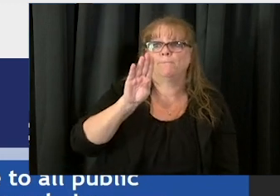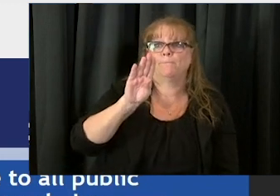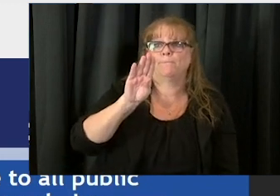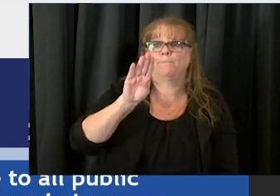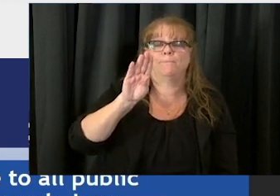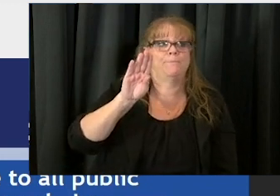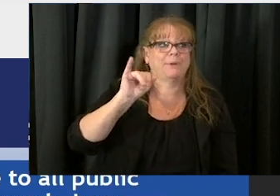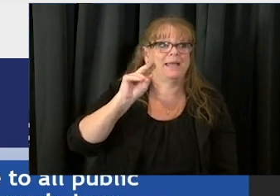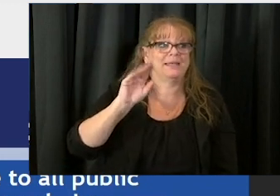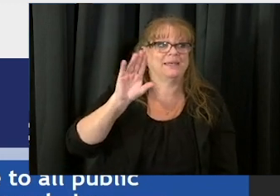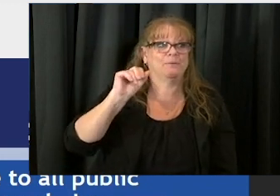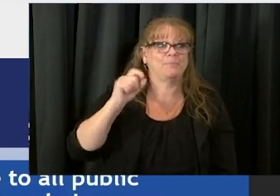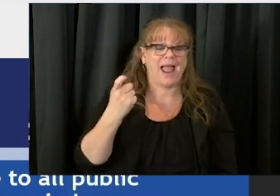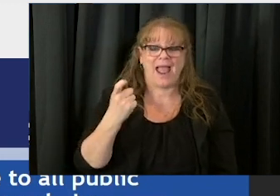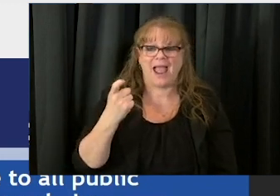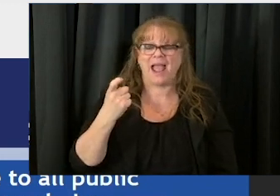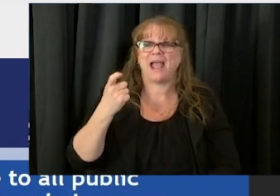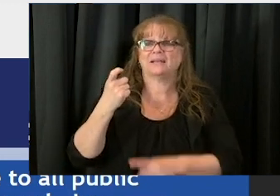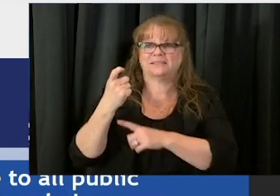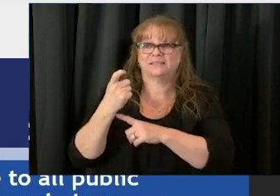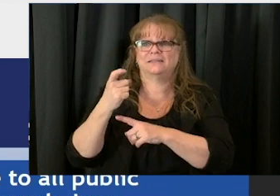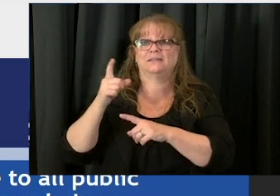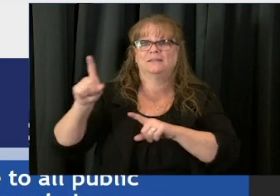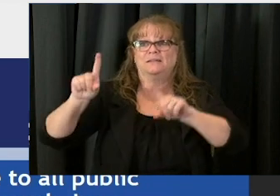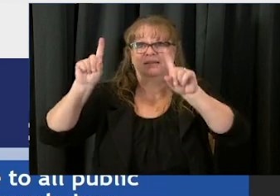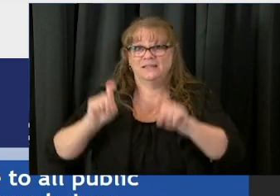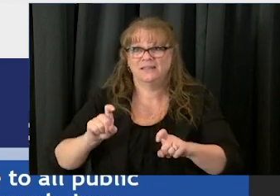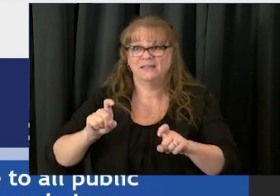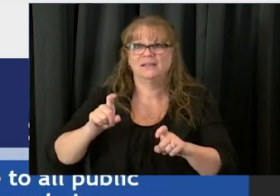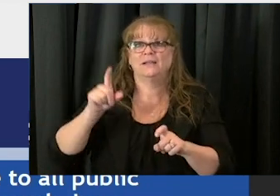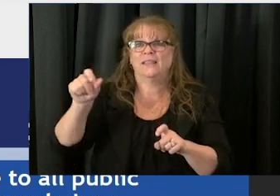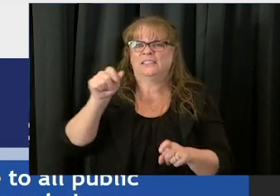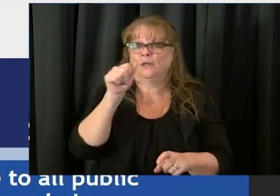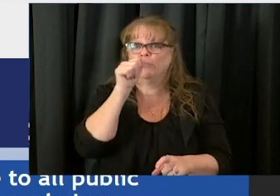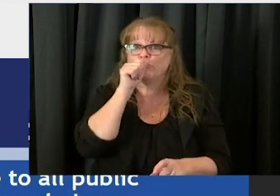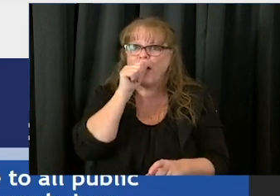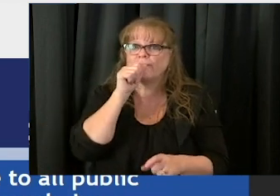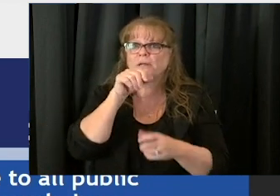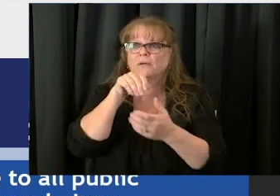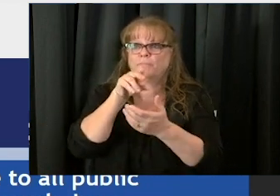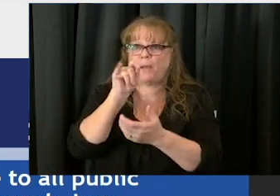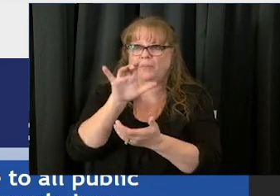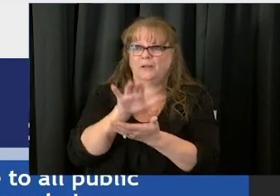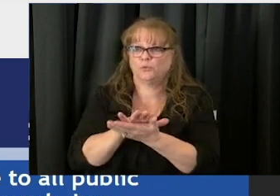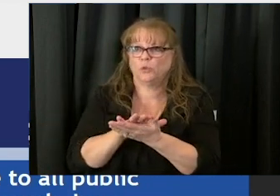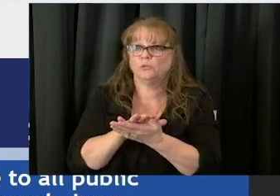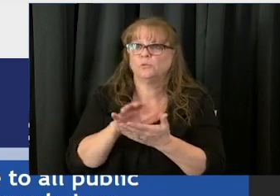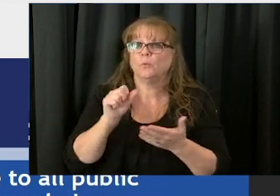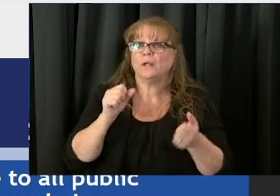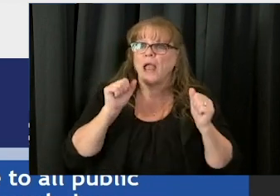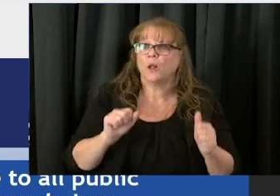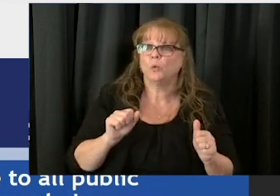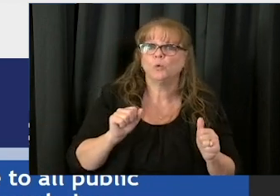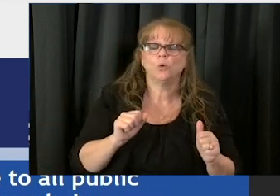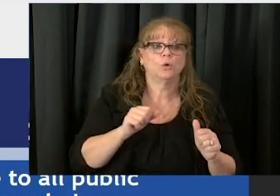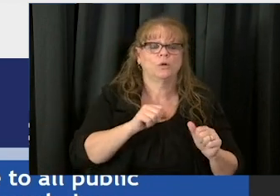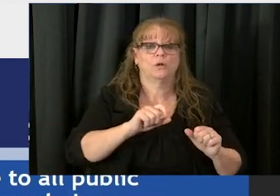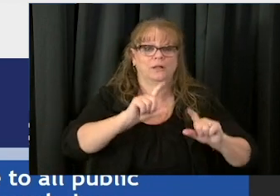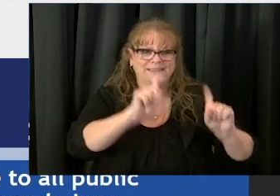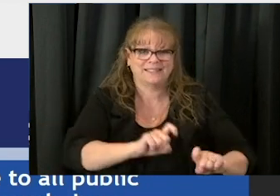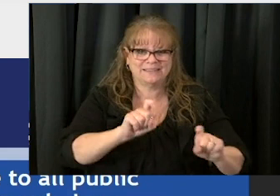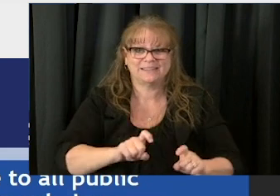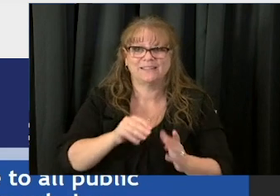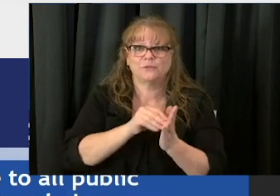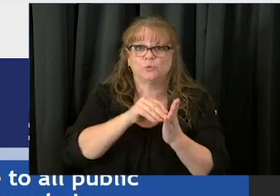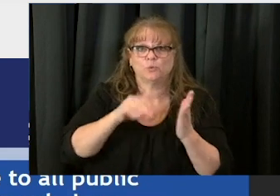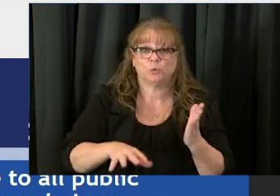through June. These tests can be used for regular screening. Teachers can be screened themselves once a week. They should be used for anybody